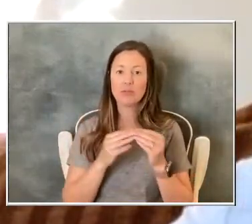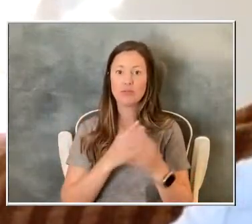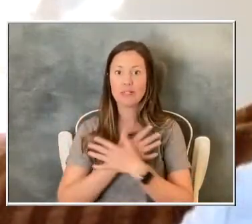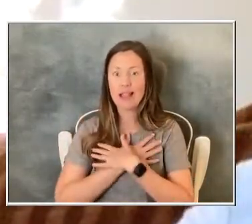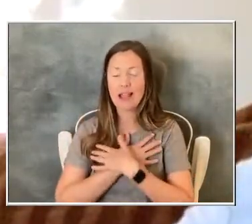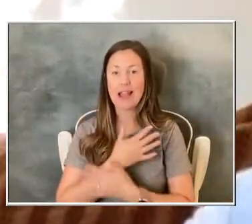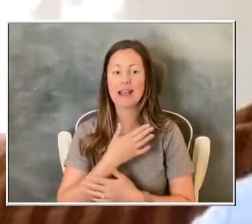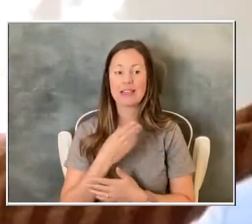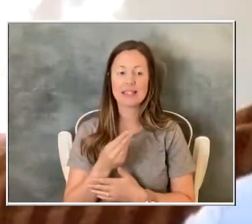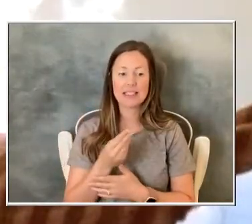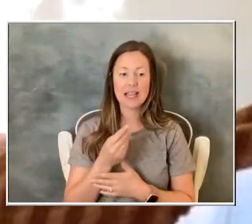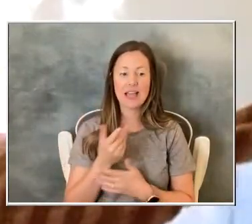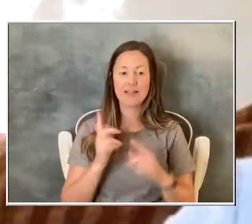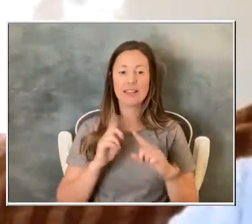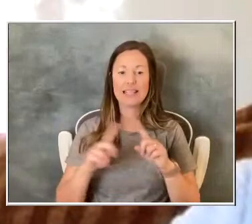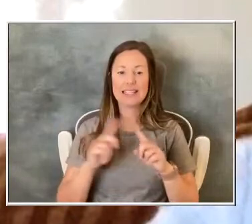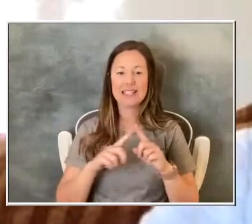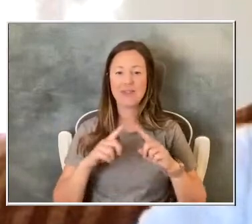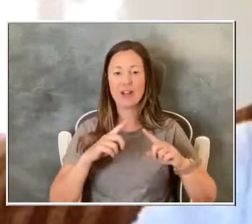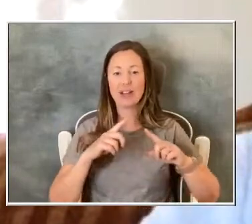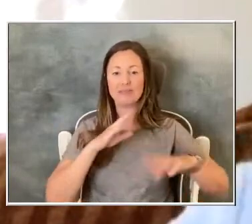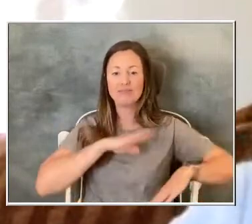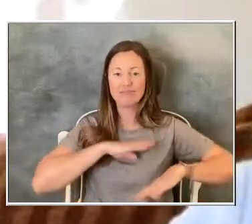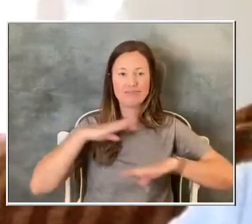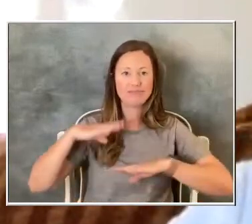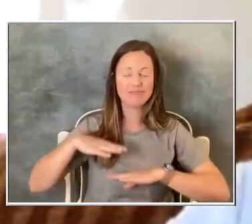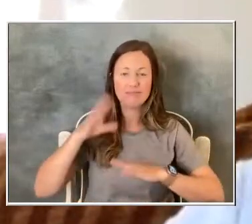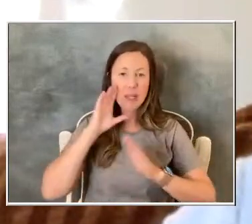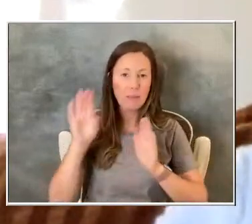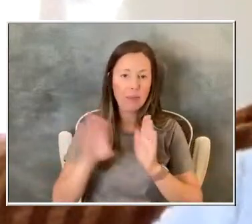the different angles were easy to